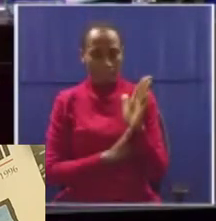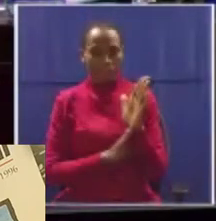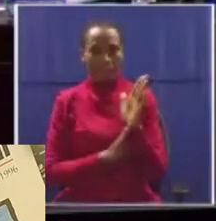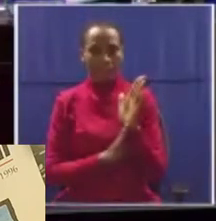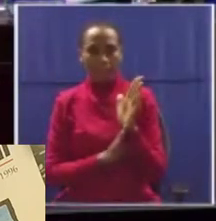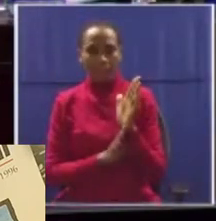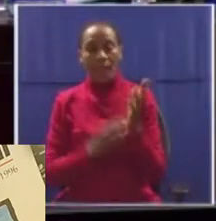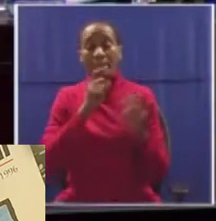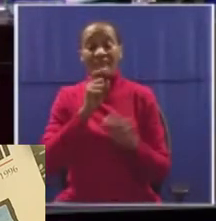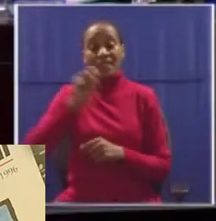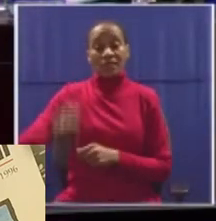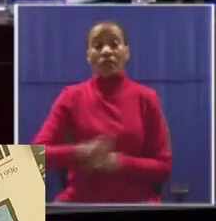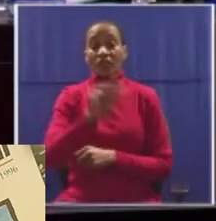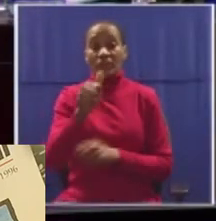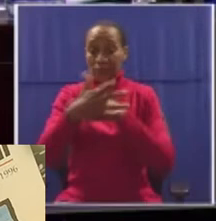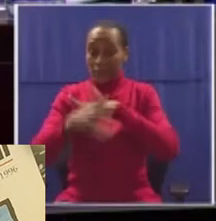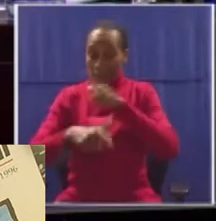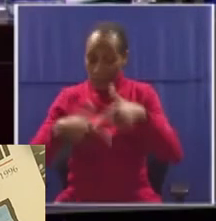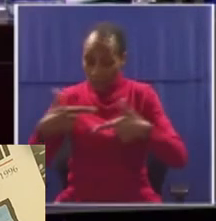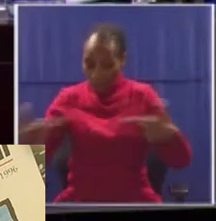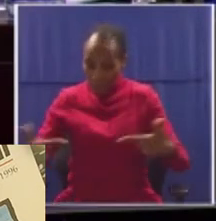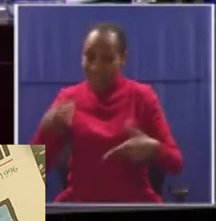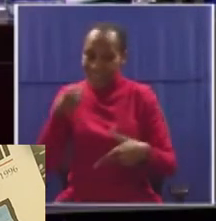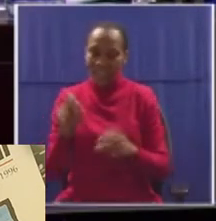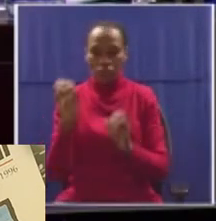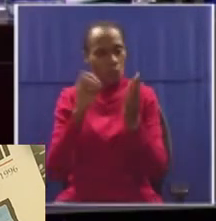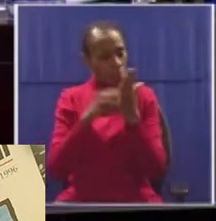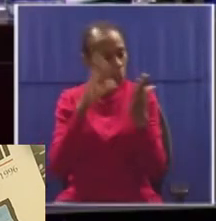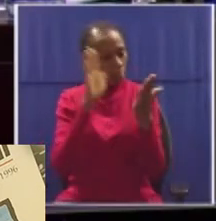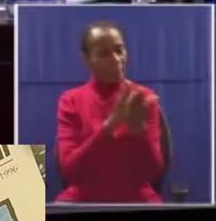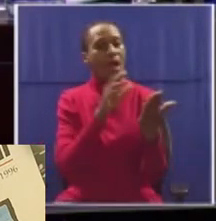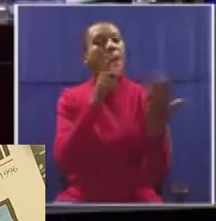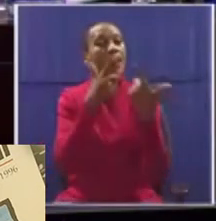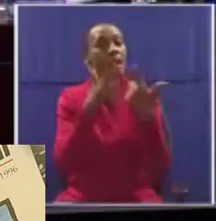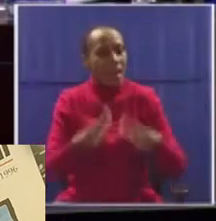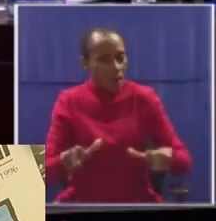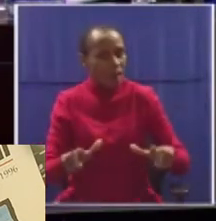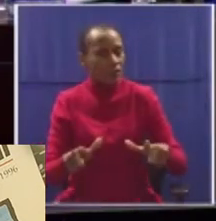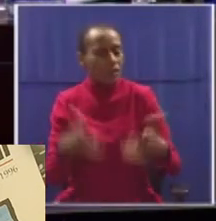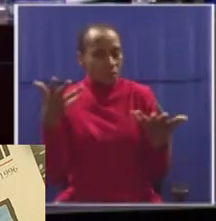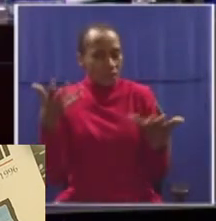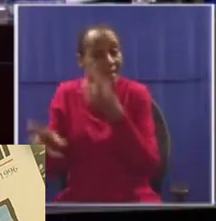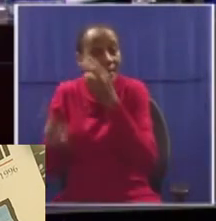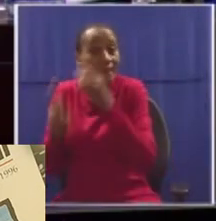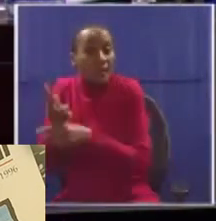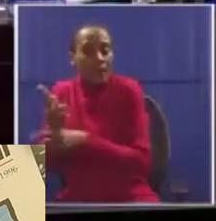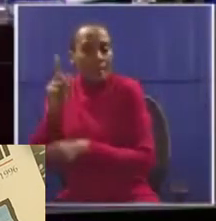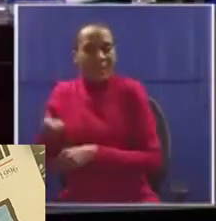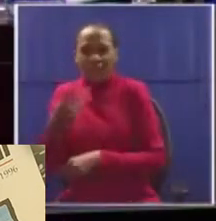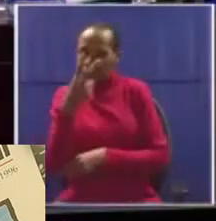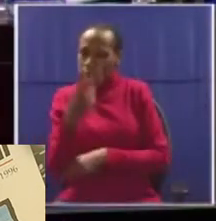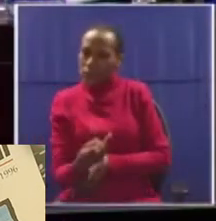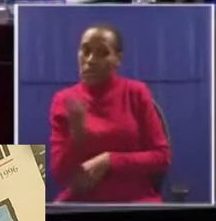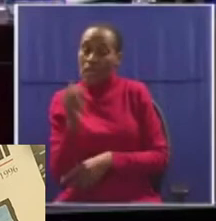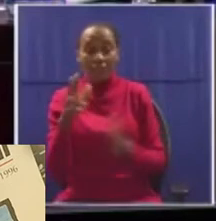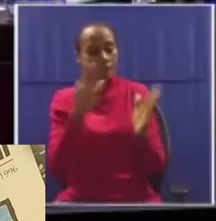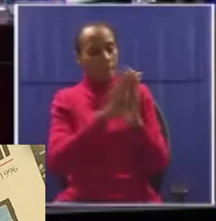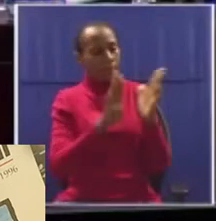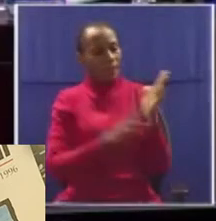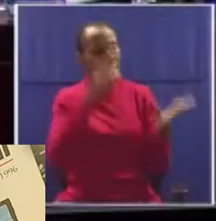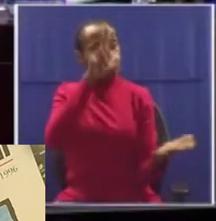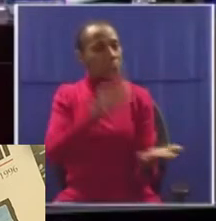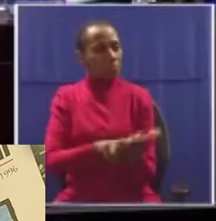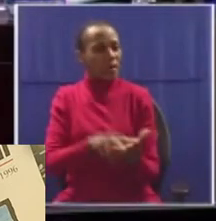recognizing South Africa sign language as an official language and consider whether the adoption of the bill